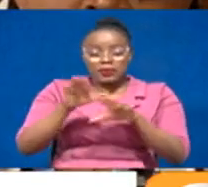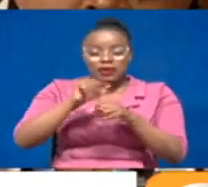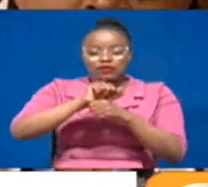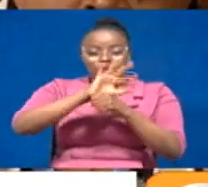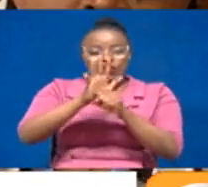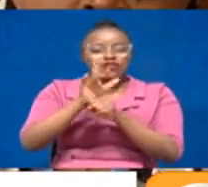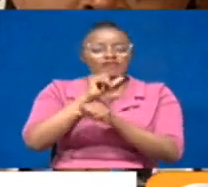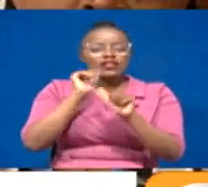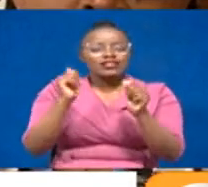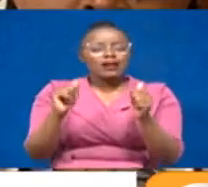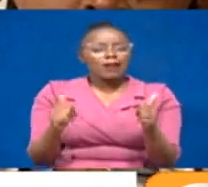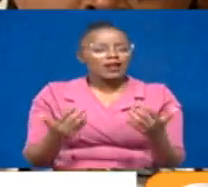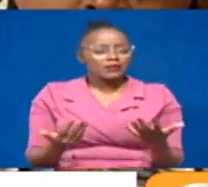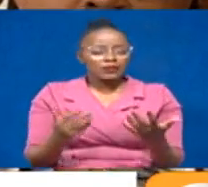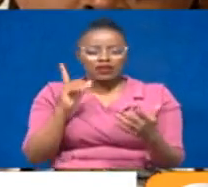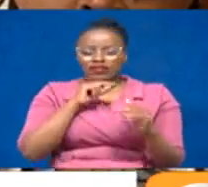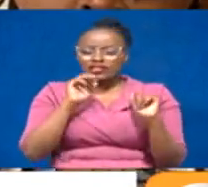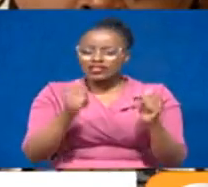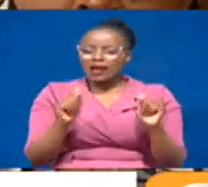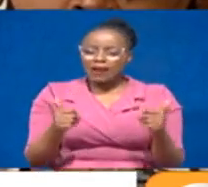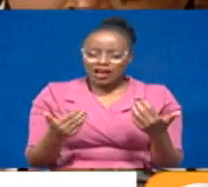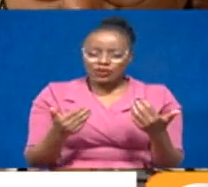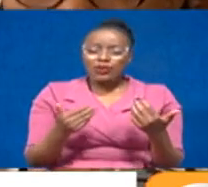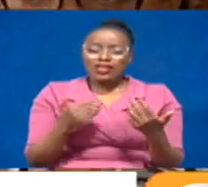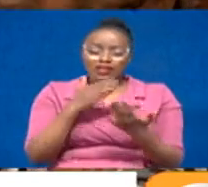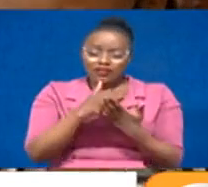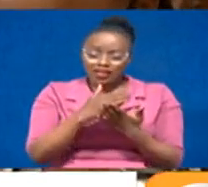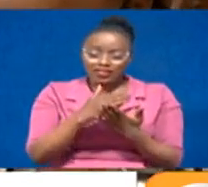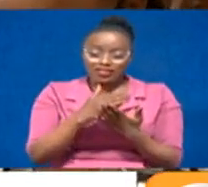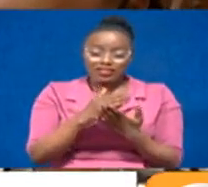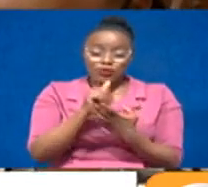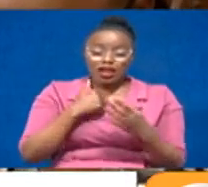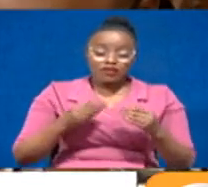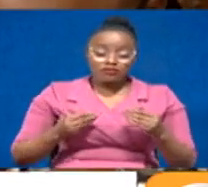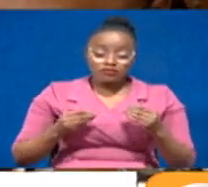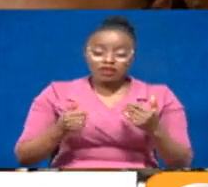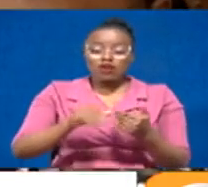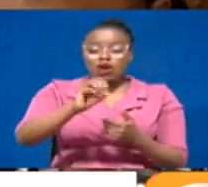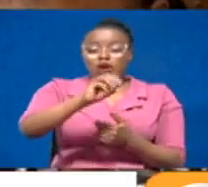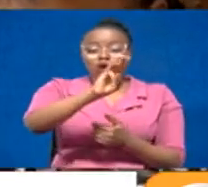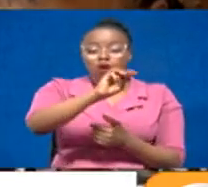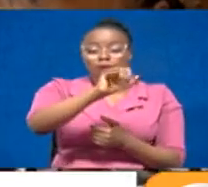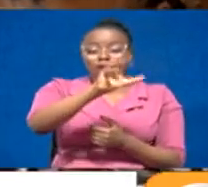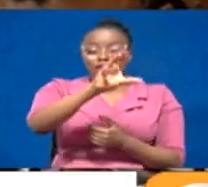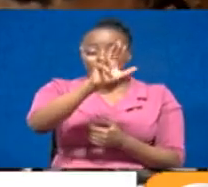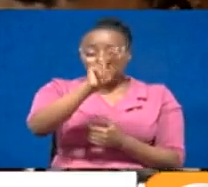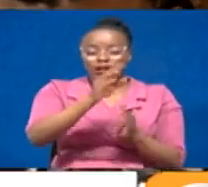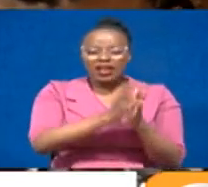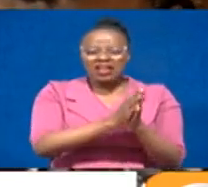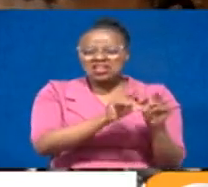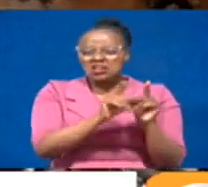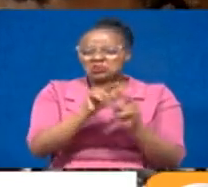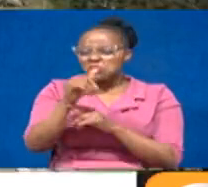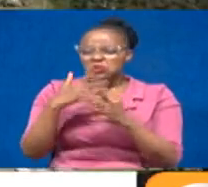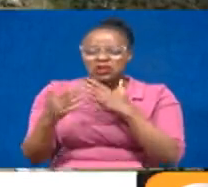And we are not done with the virus yet. The fact that we have overcome the Omicron wave does not mean we are